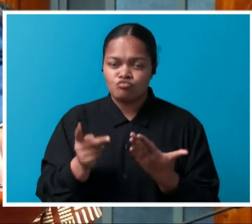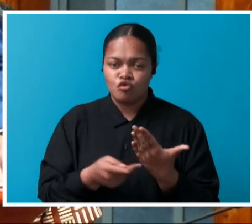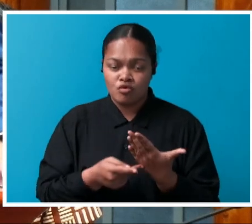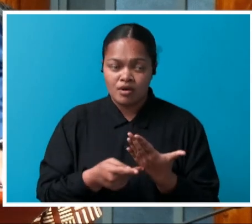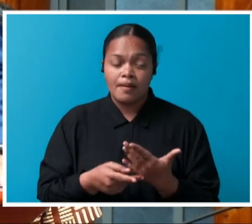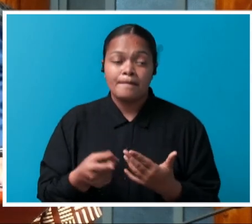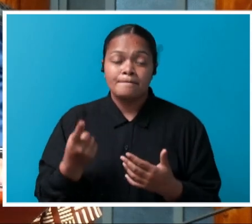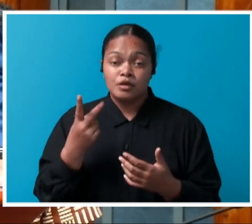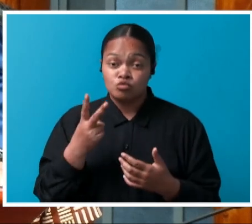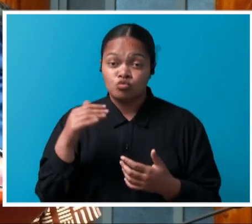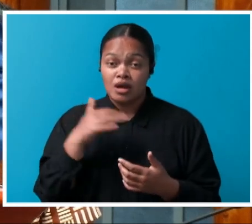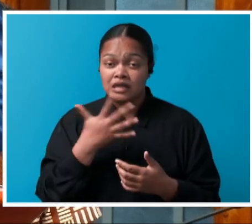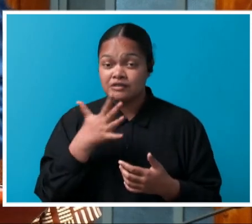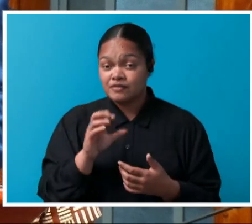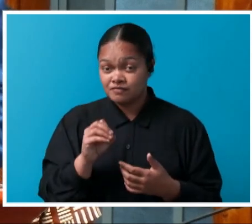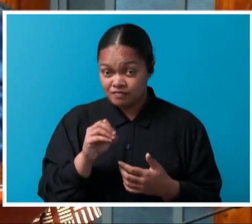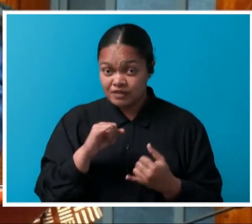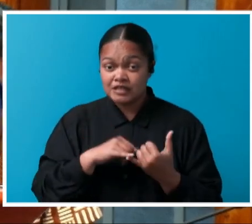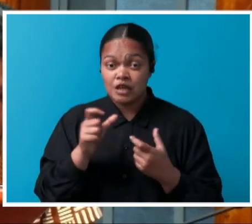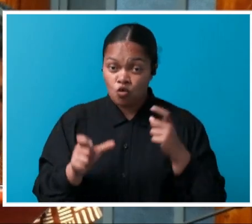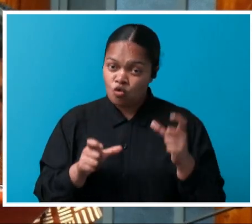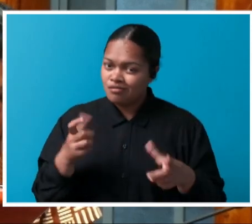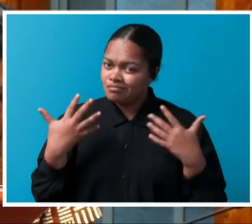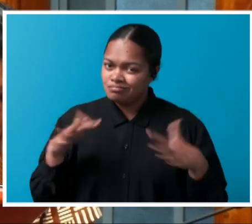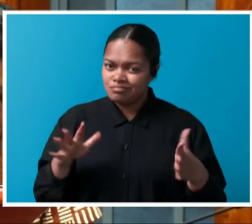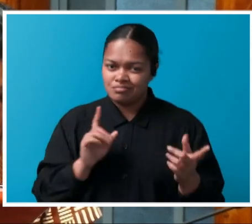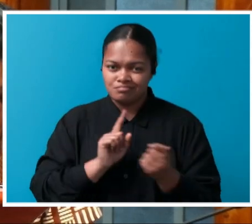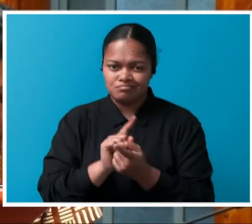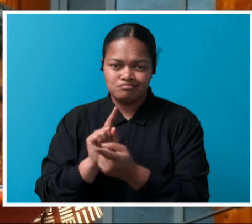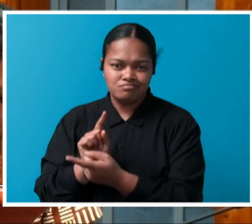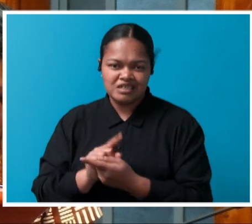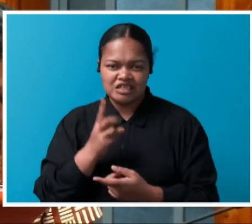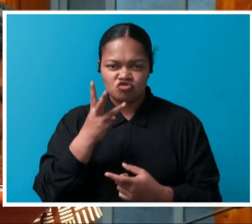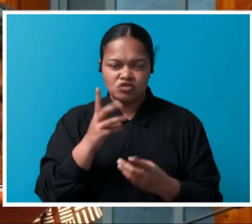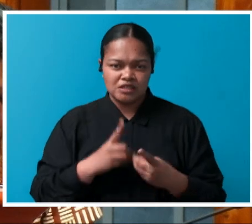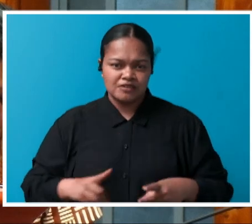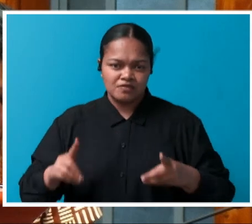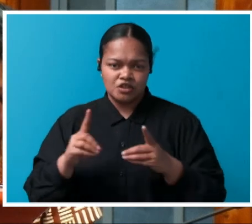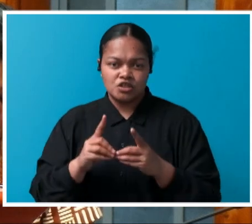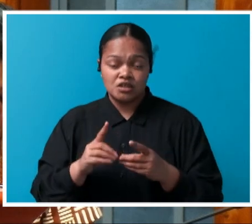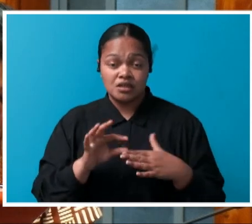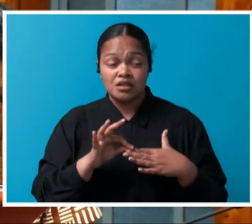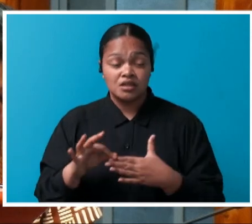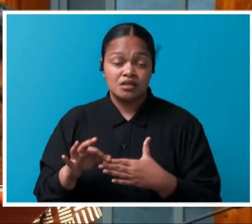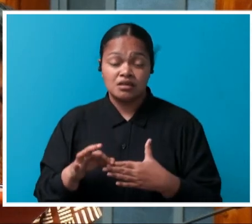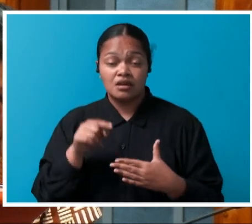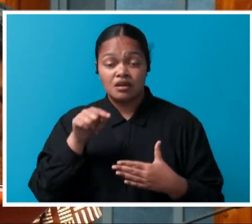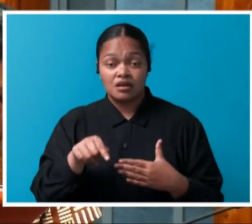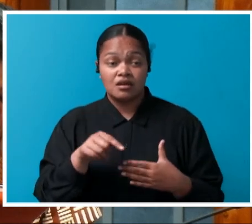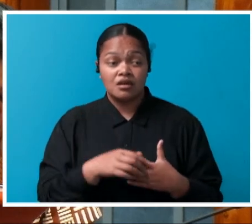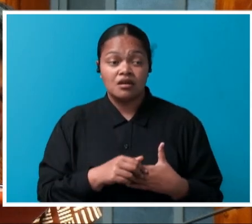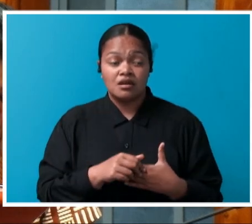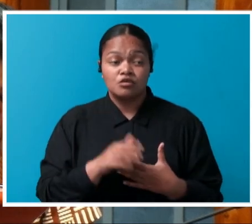and over 250 stakeholders have been consulted in the 3 divisions. The piloting of the citizenship education in